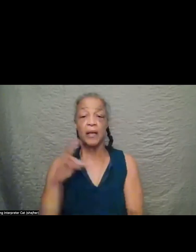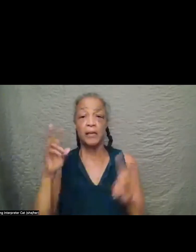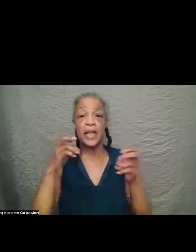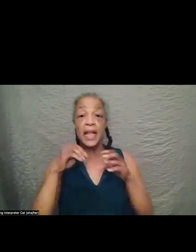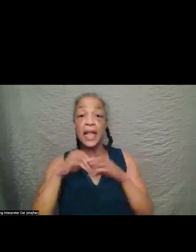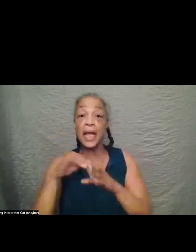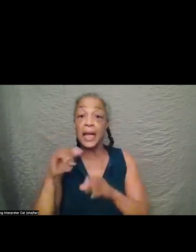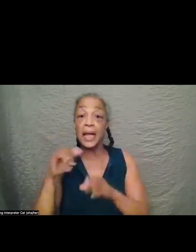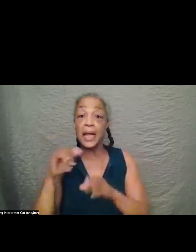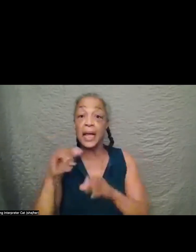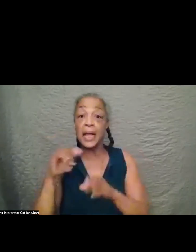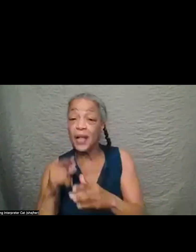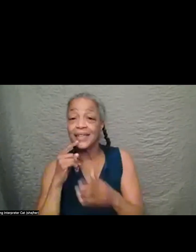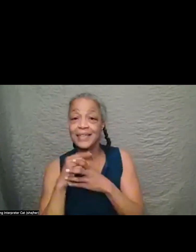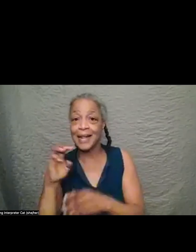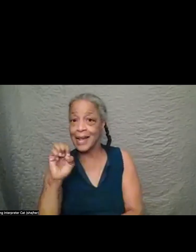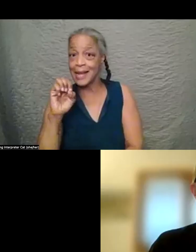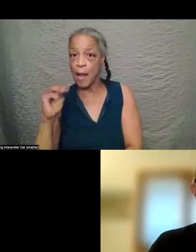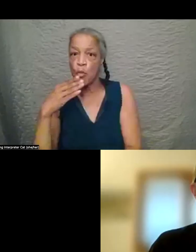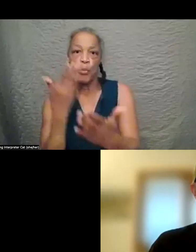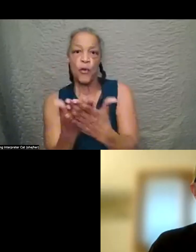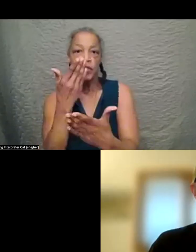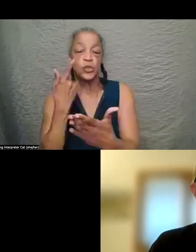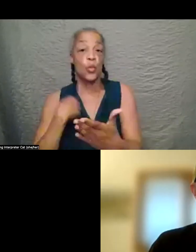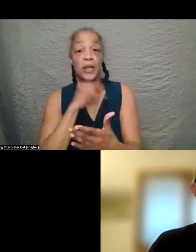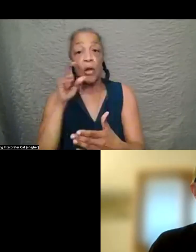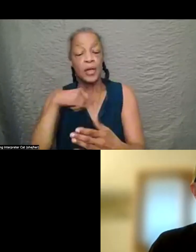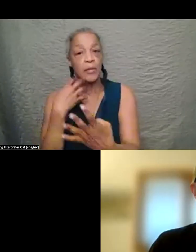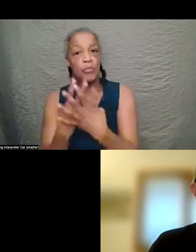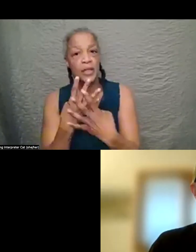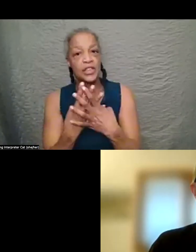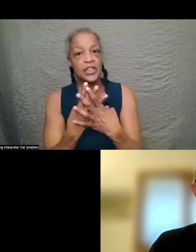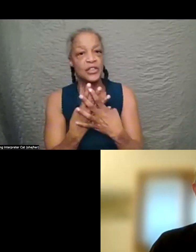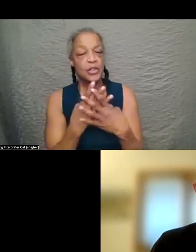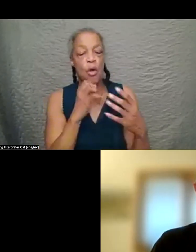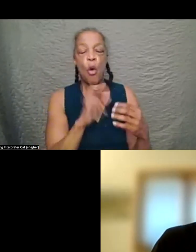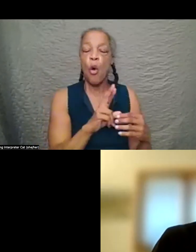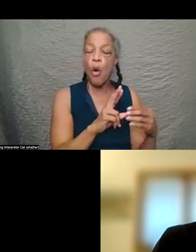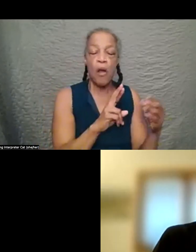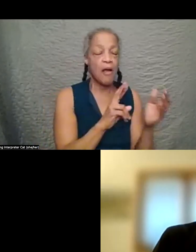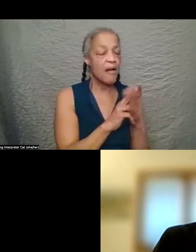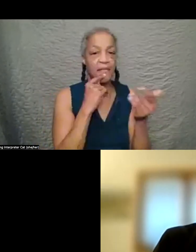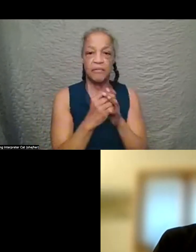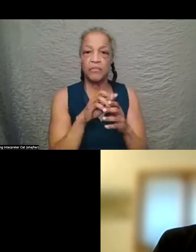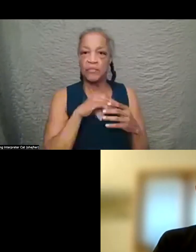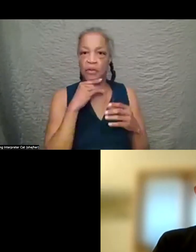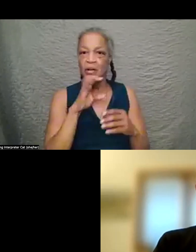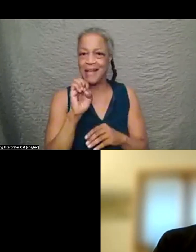that electronic monitoring is proof that we don't need prison nor EM for the vast majority of cases?